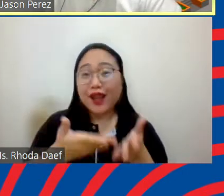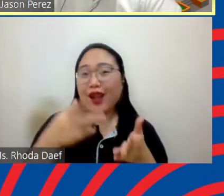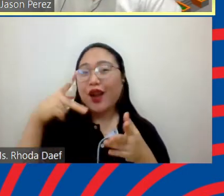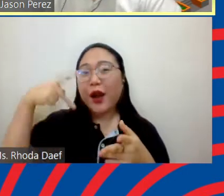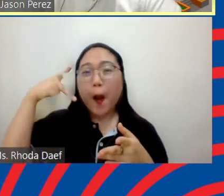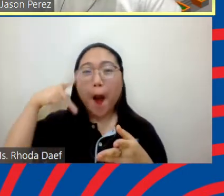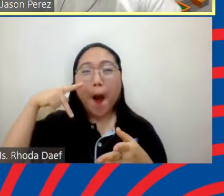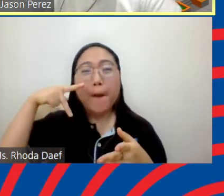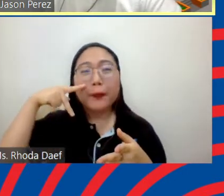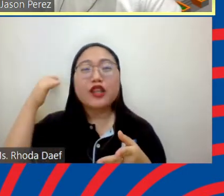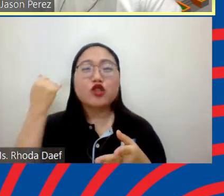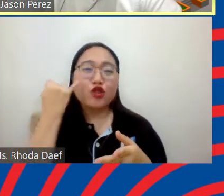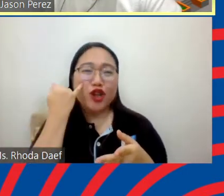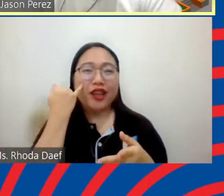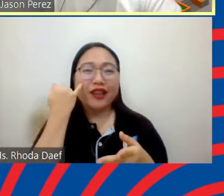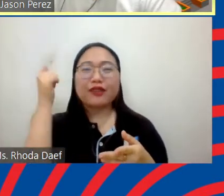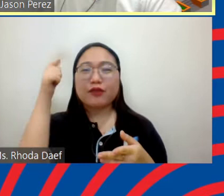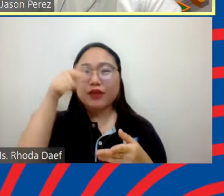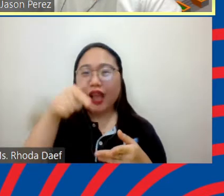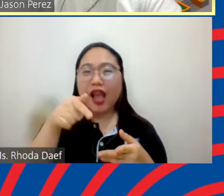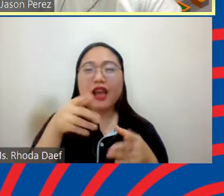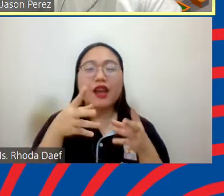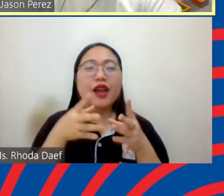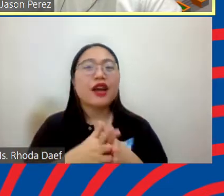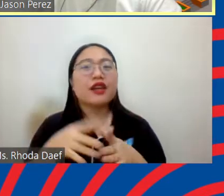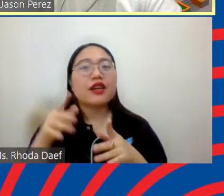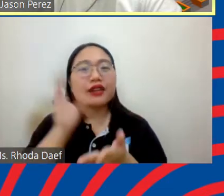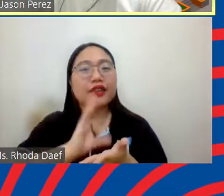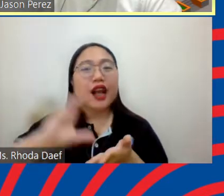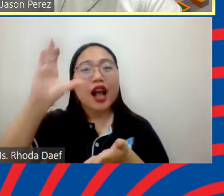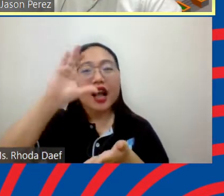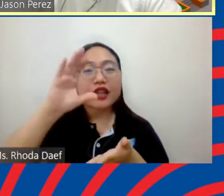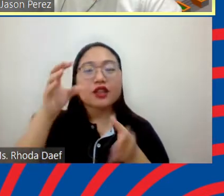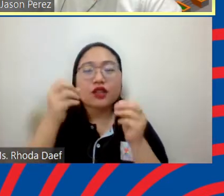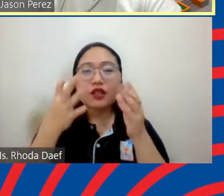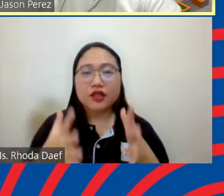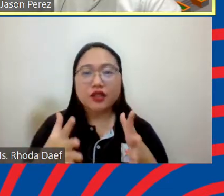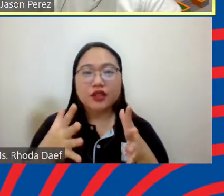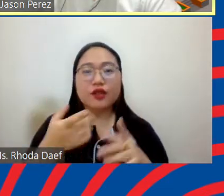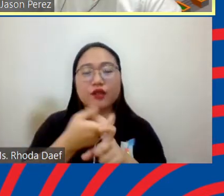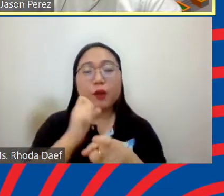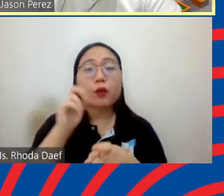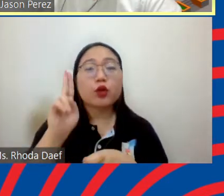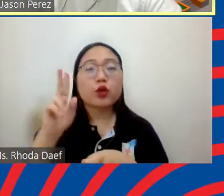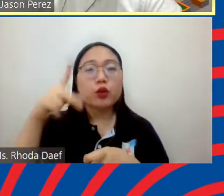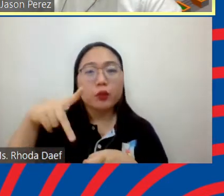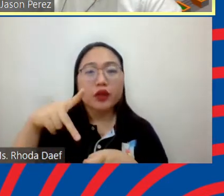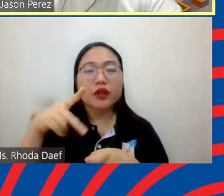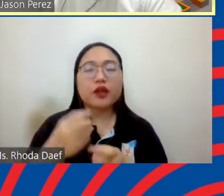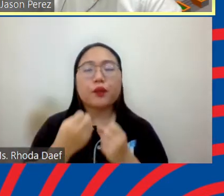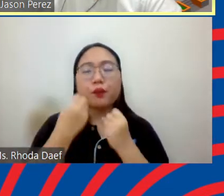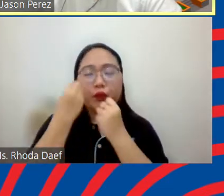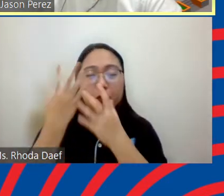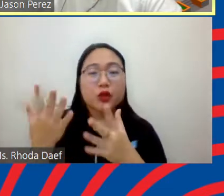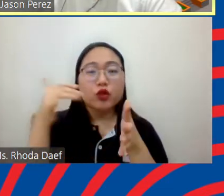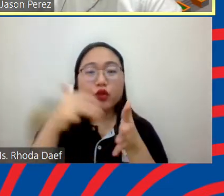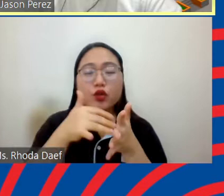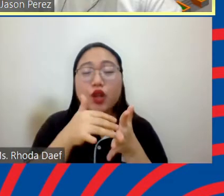an assistant professor from the UP School of Library and Information Studies. And I was very fortunate enough